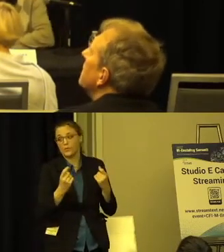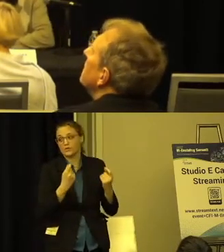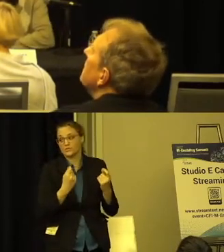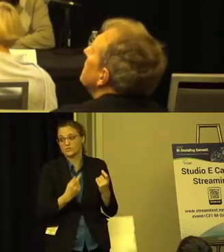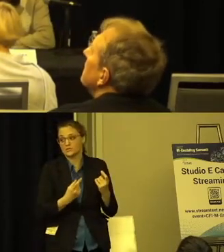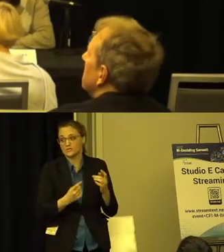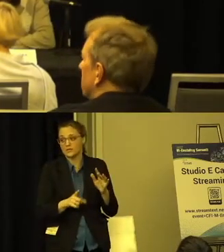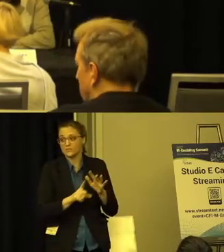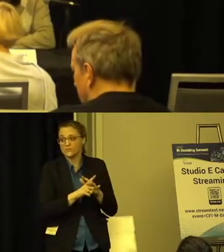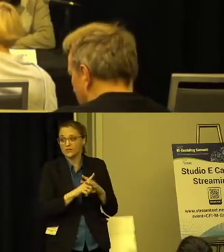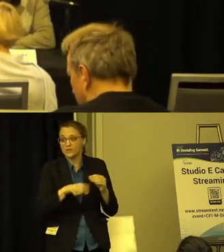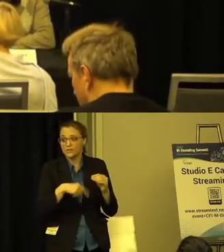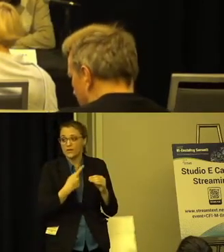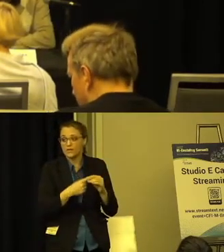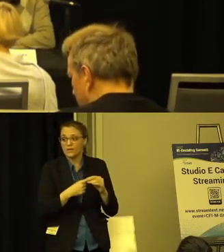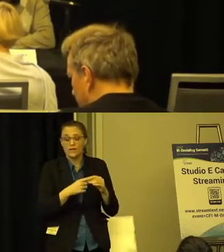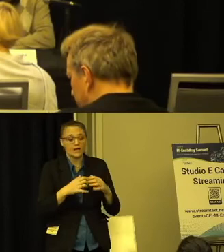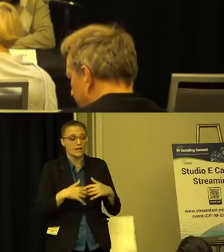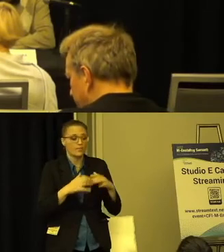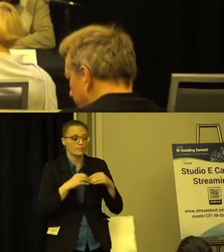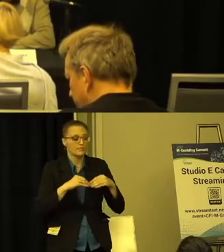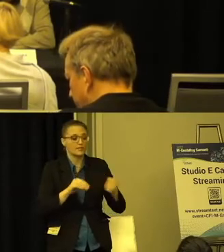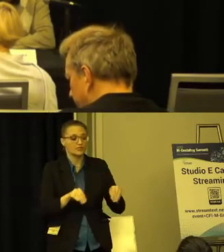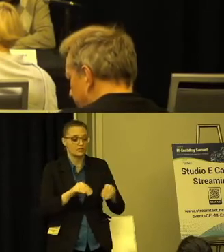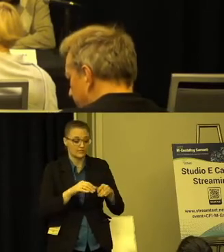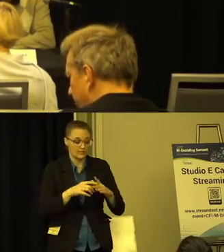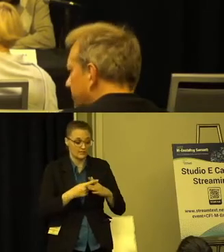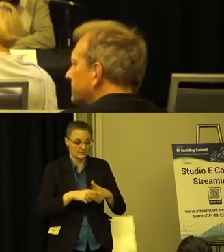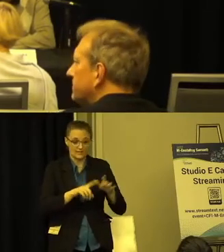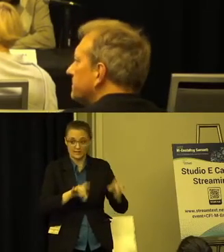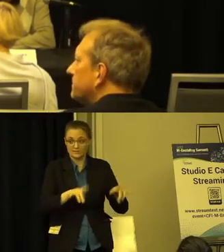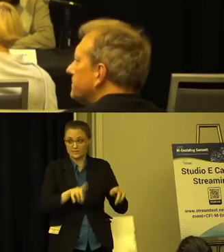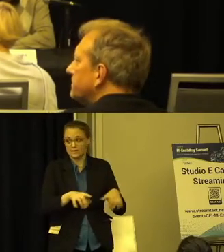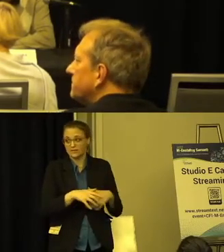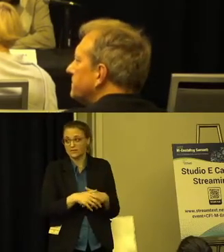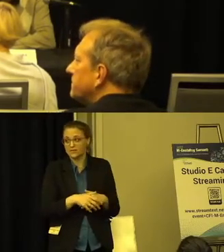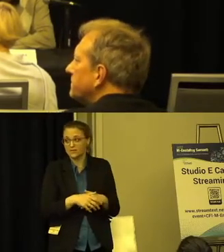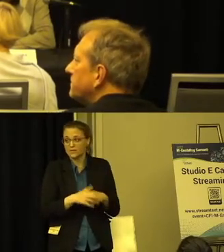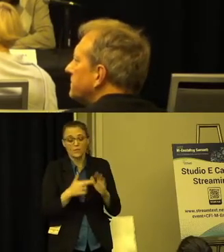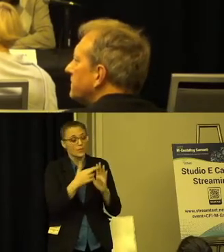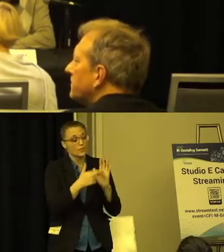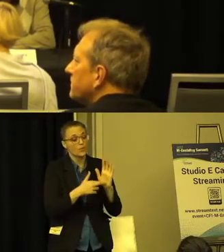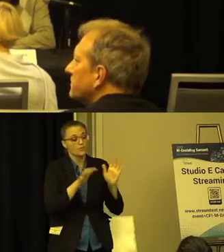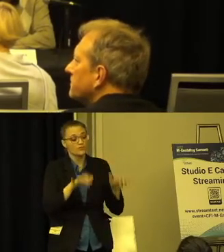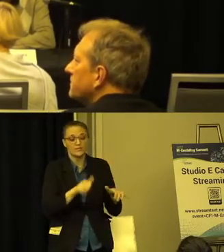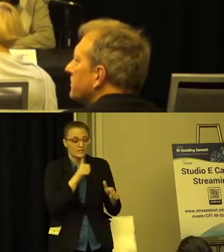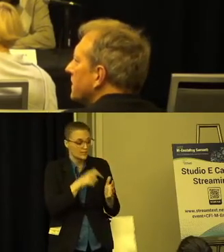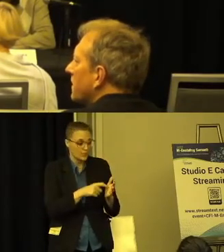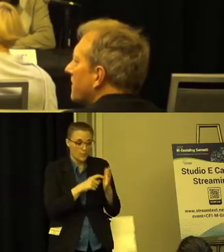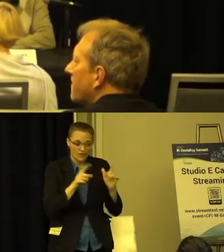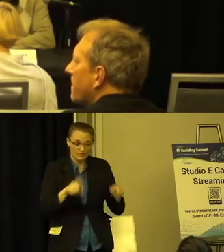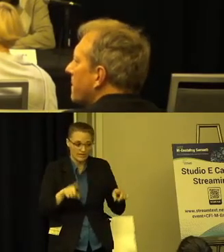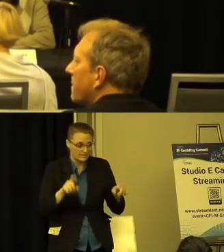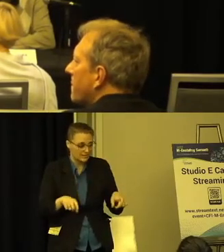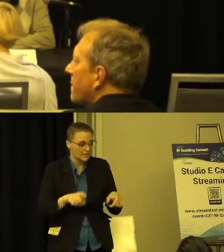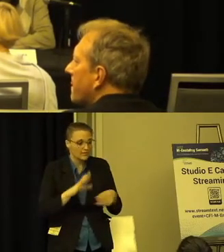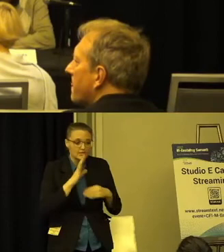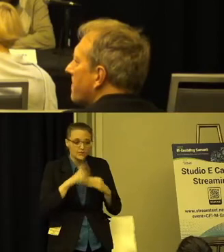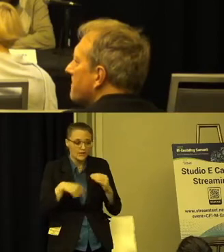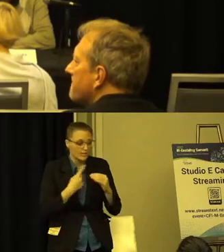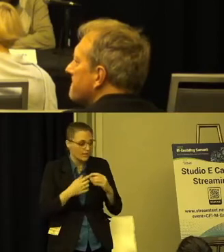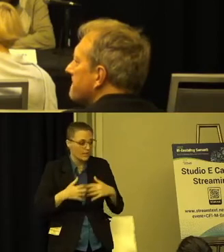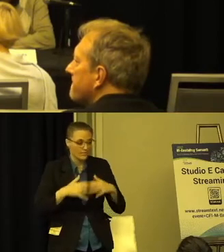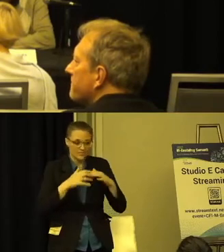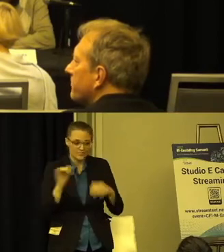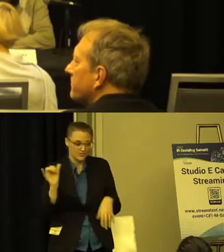about implementation and testing. Well, the rule as written didn't require for testing, and it didn't talk about